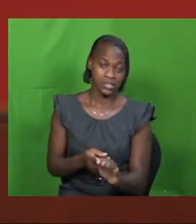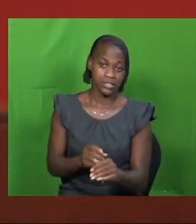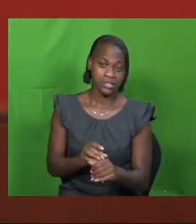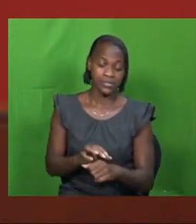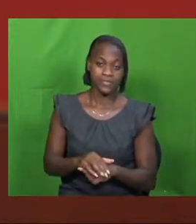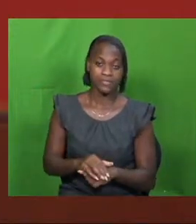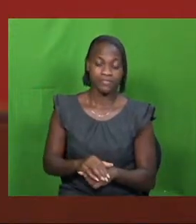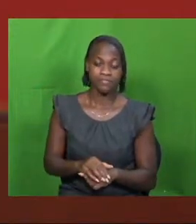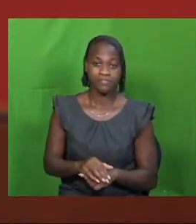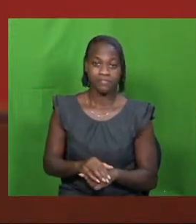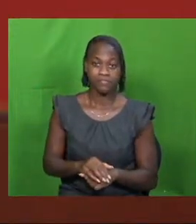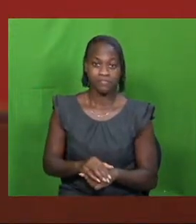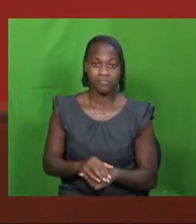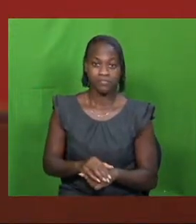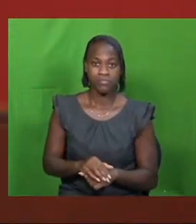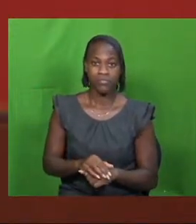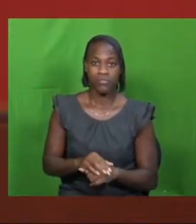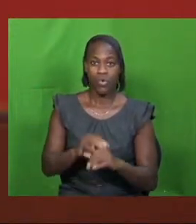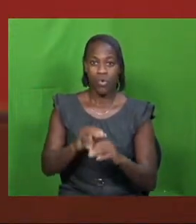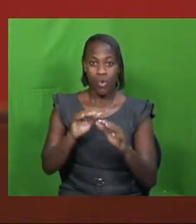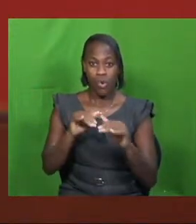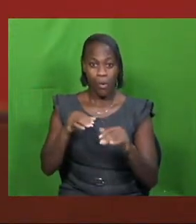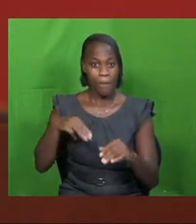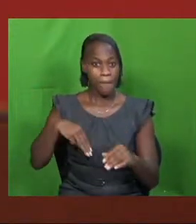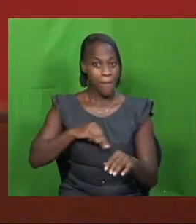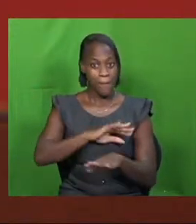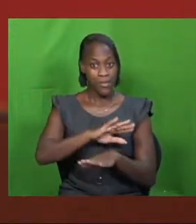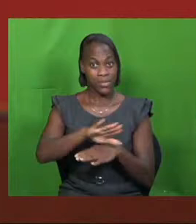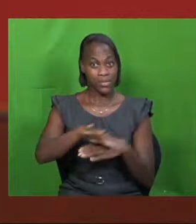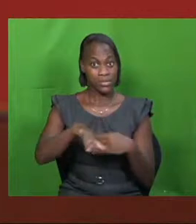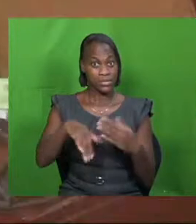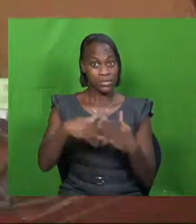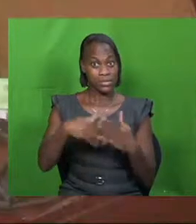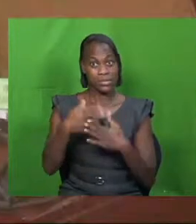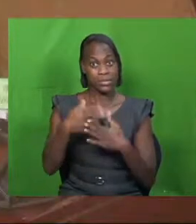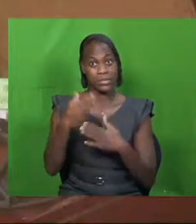And I hope that members will understand.